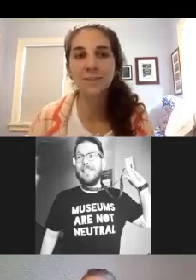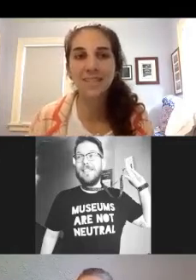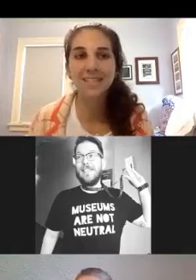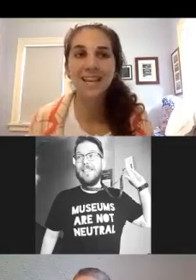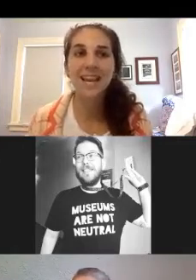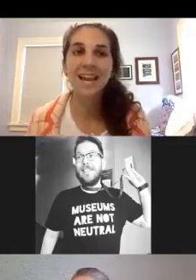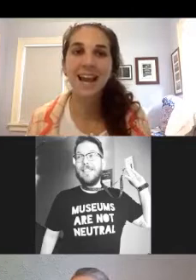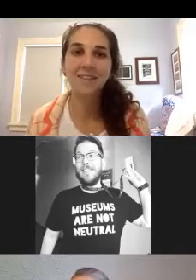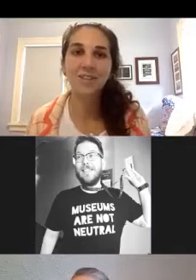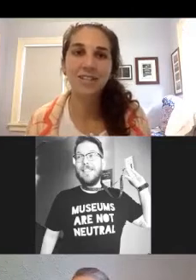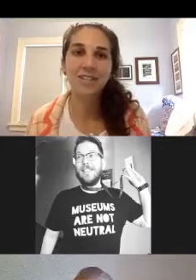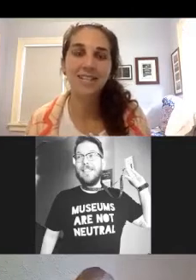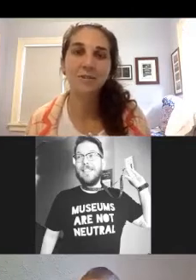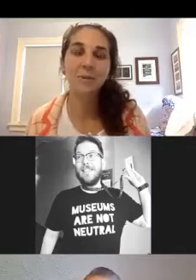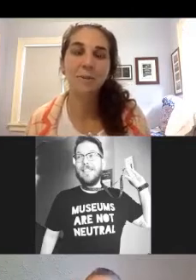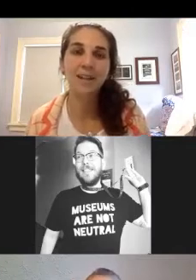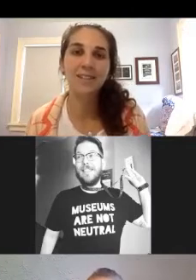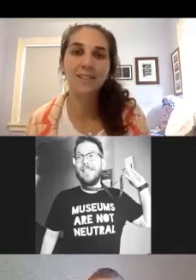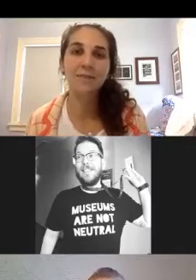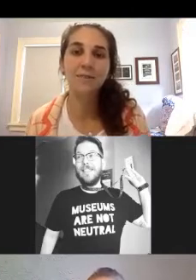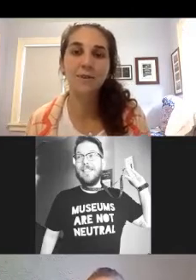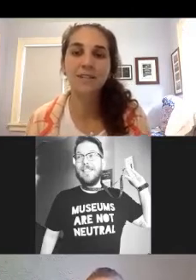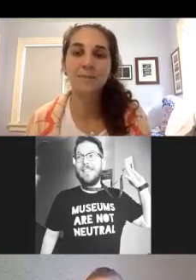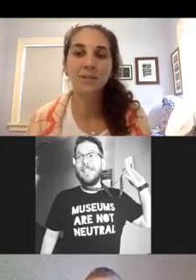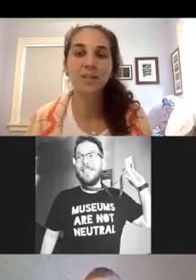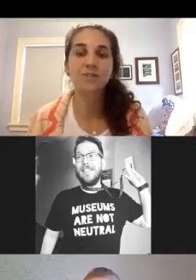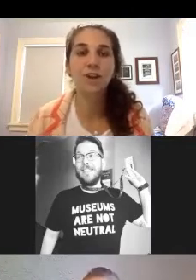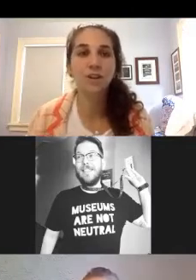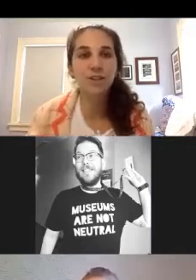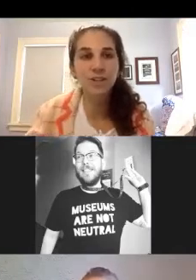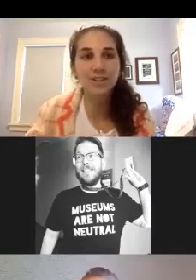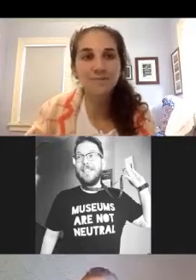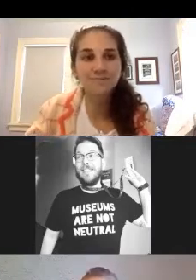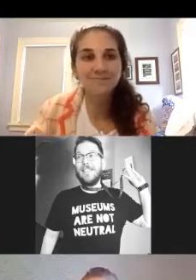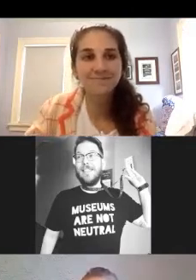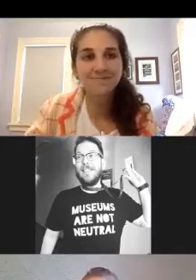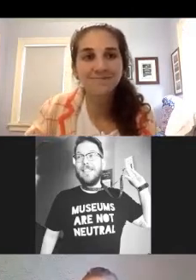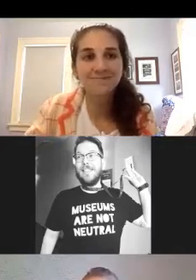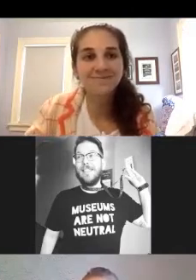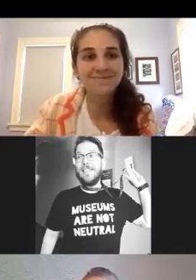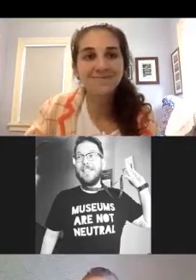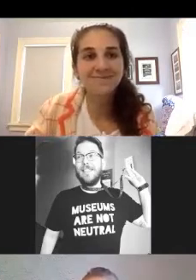these meetings and how they translate to a positive experience for our learners.